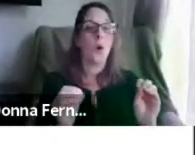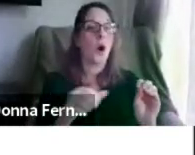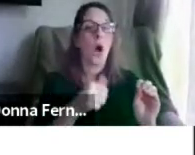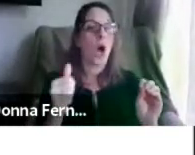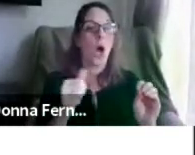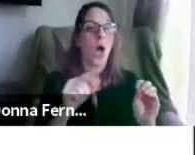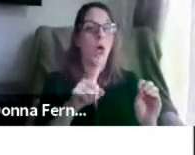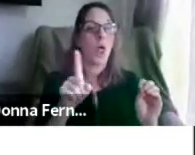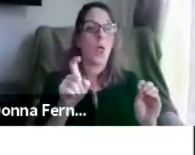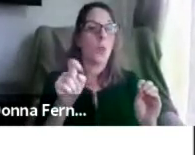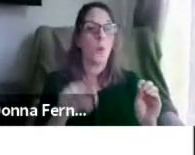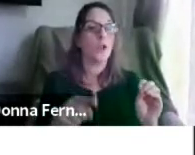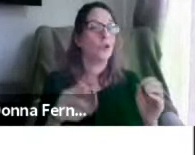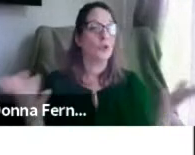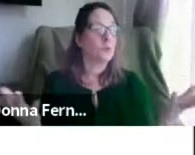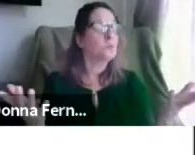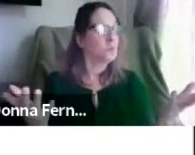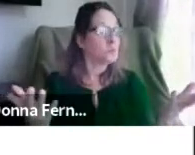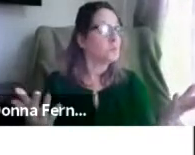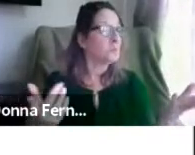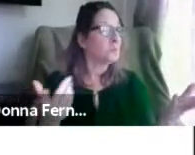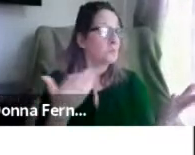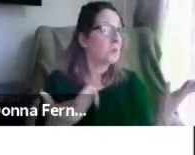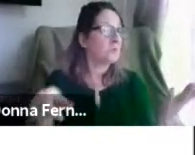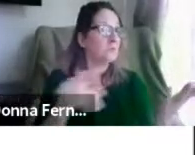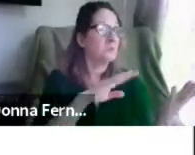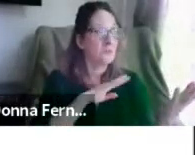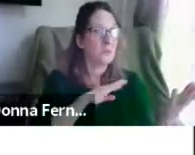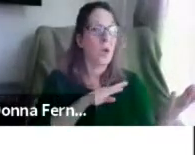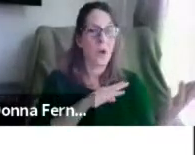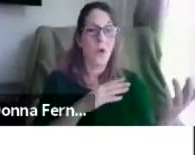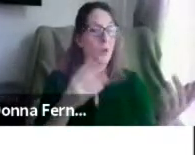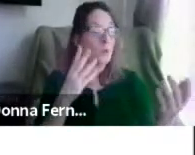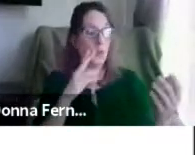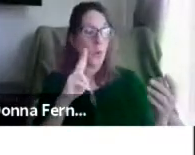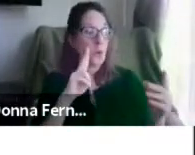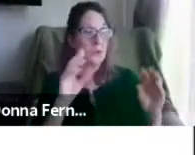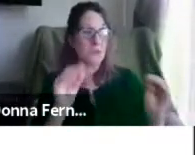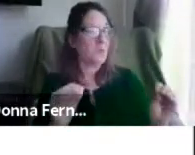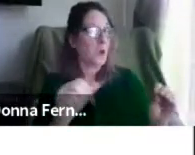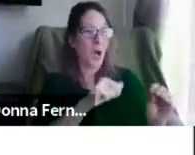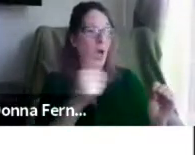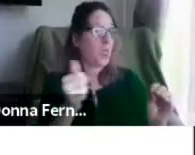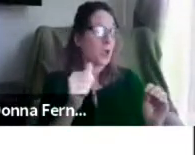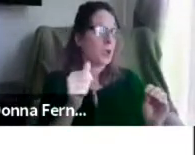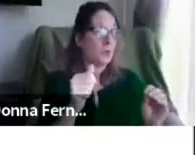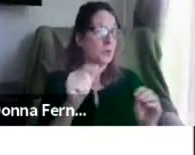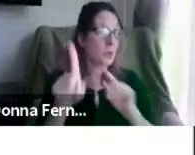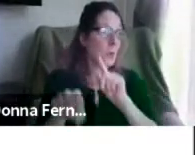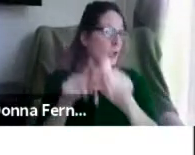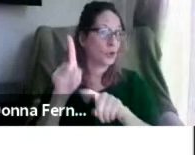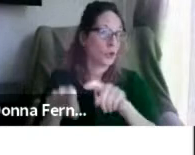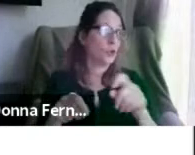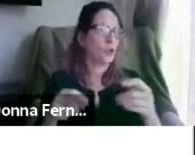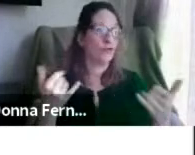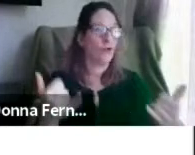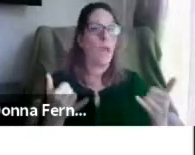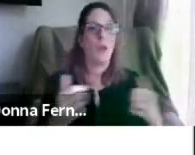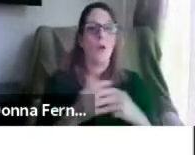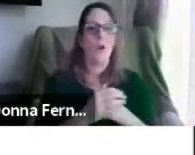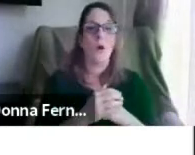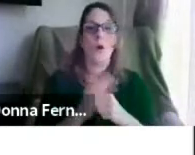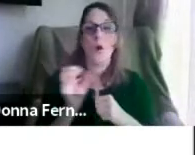Which could be a good thing. Well, so far, I don't see any questions in the Zoom chat. Okay,